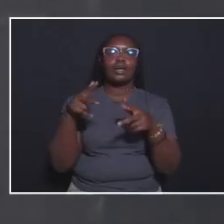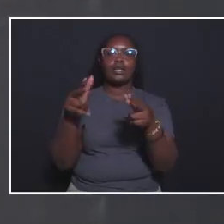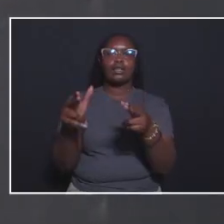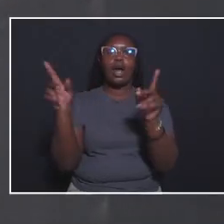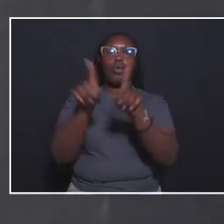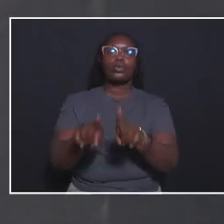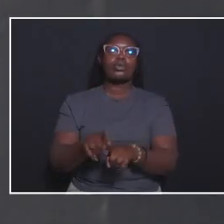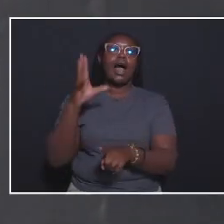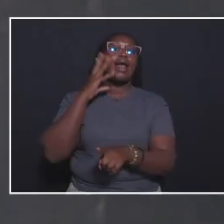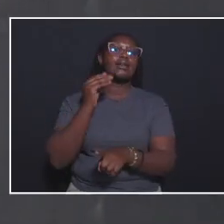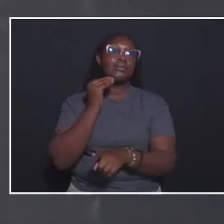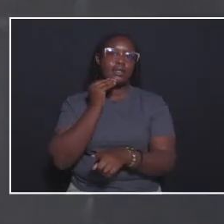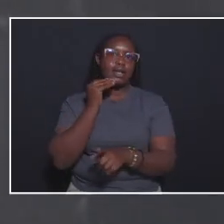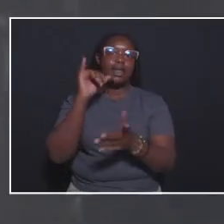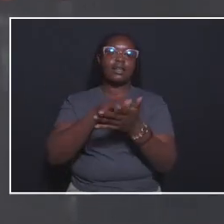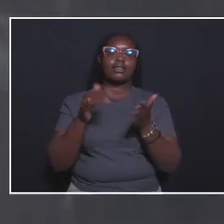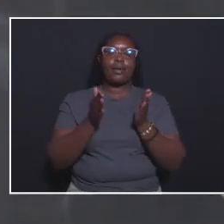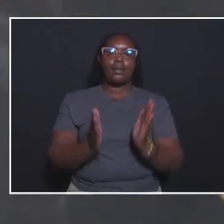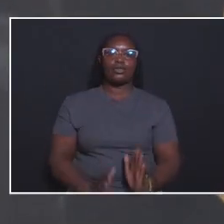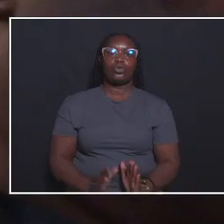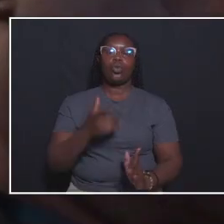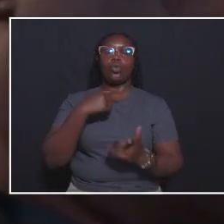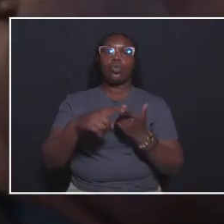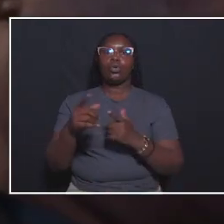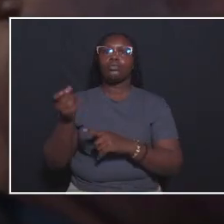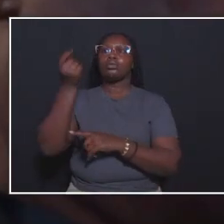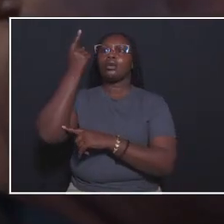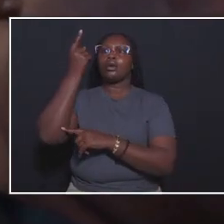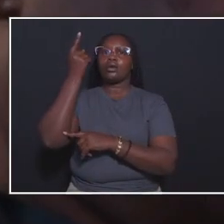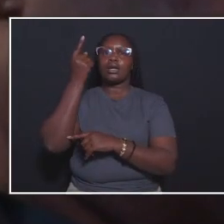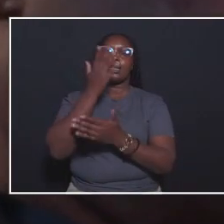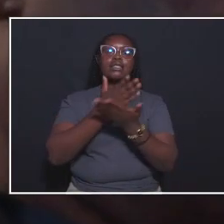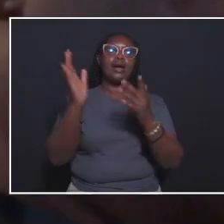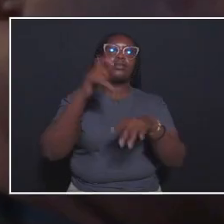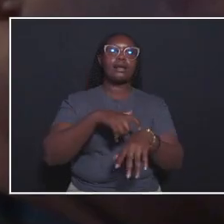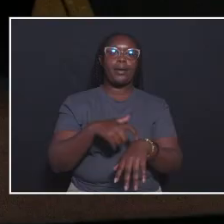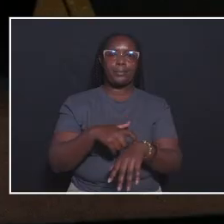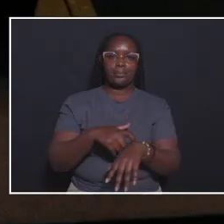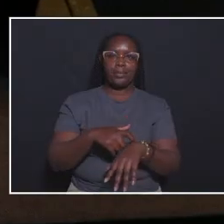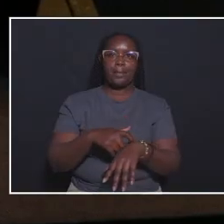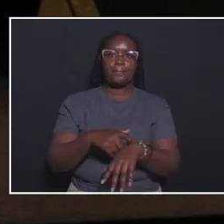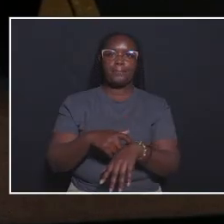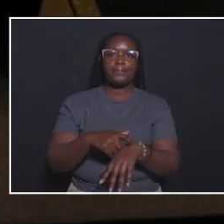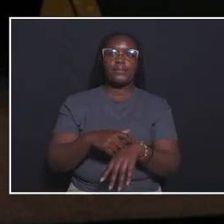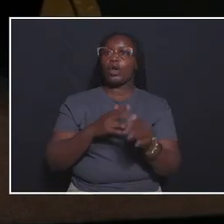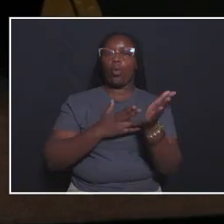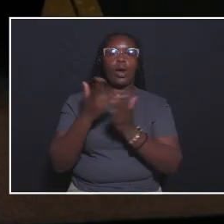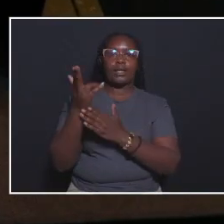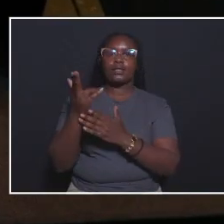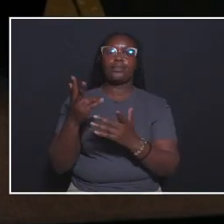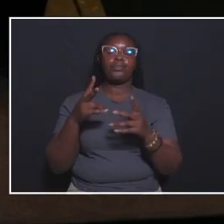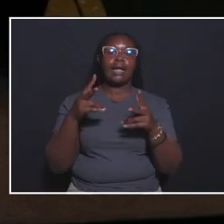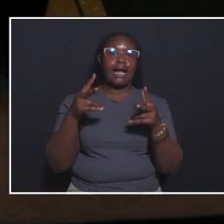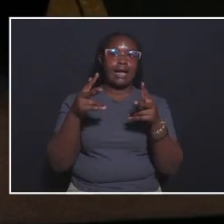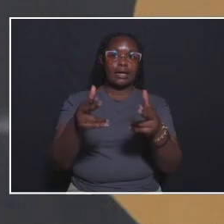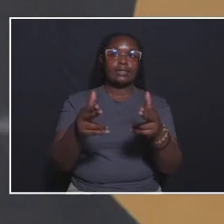composer is supposed to detect that rhythm. So sometimes, because let me be honest, editors who have